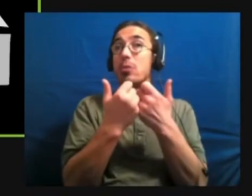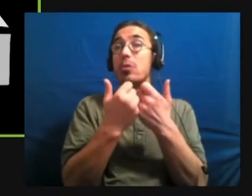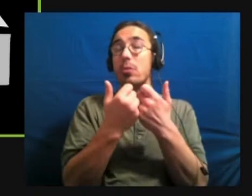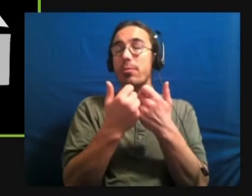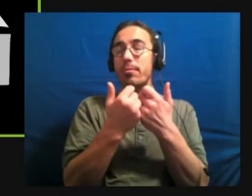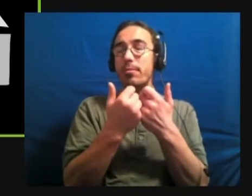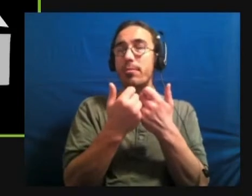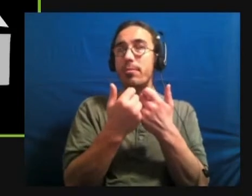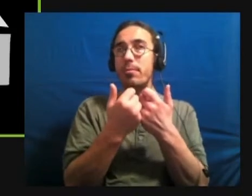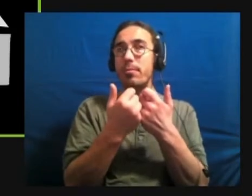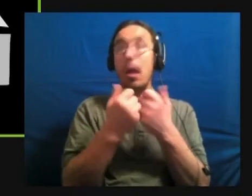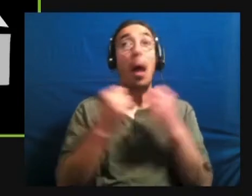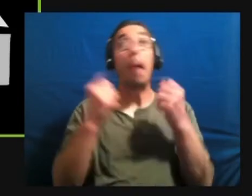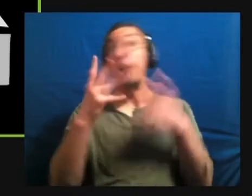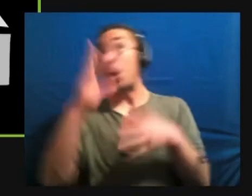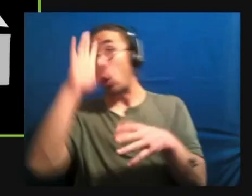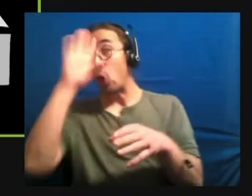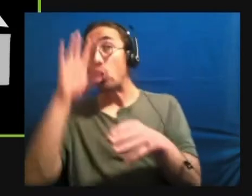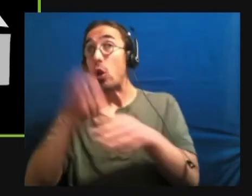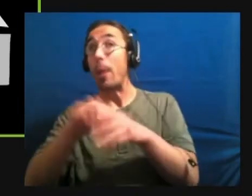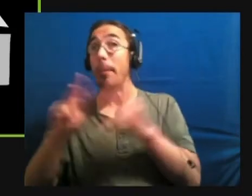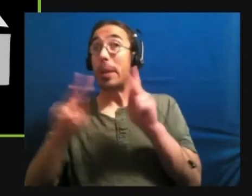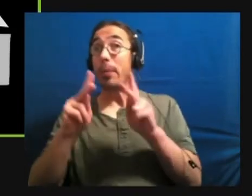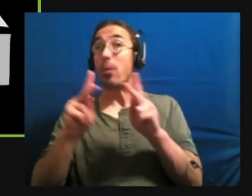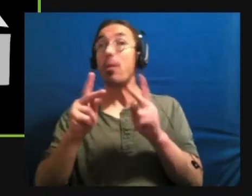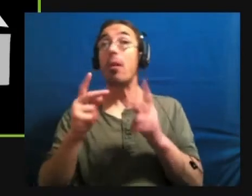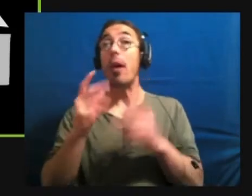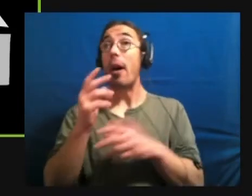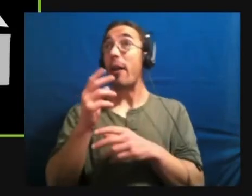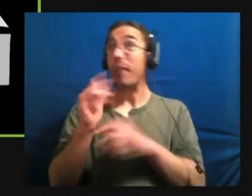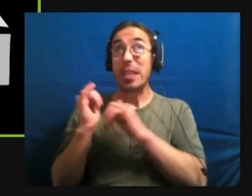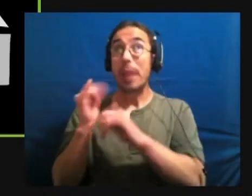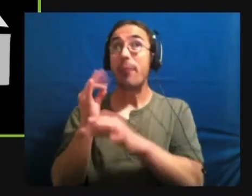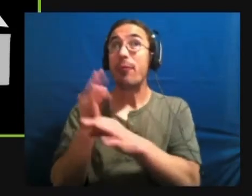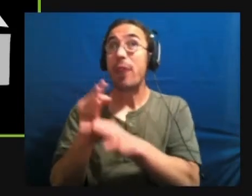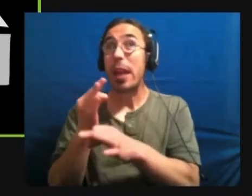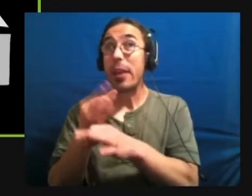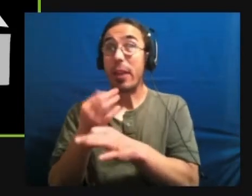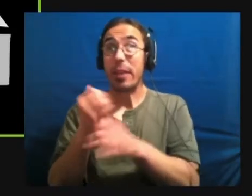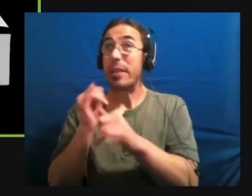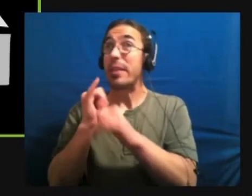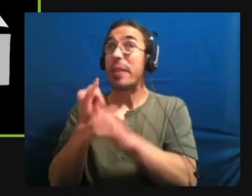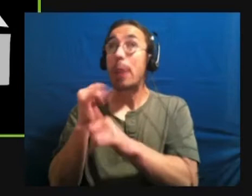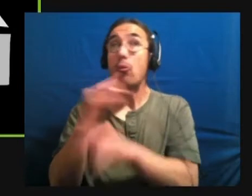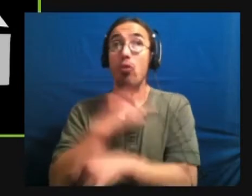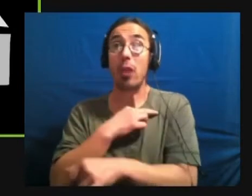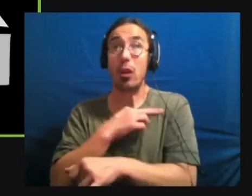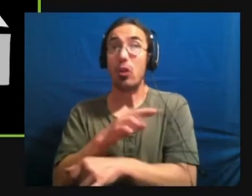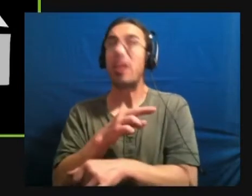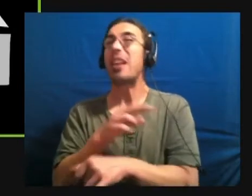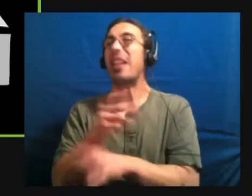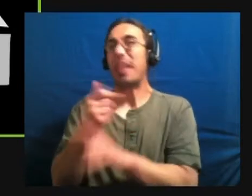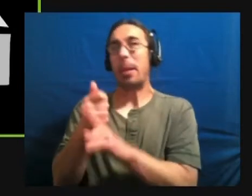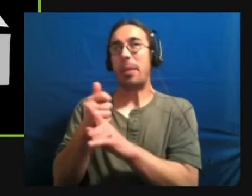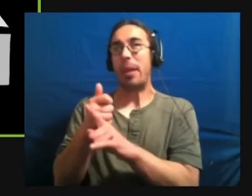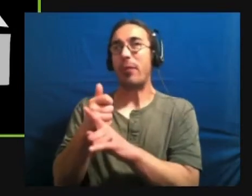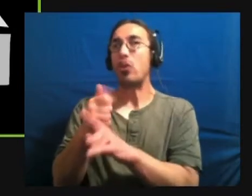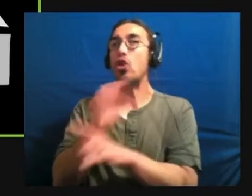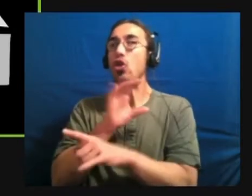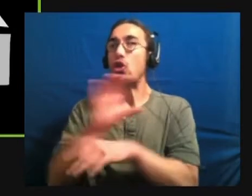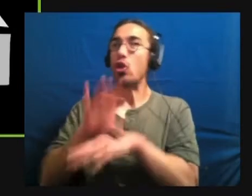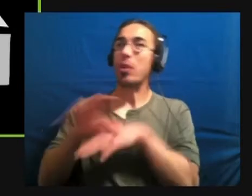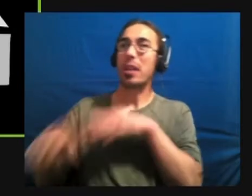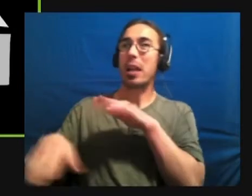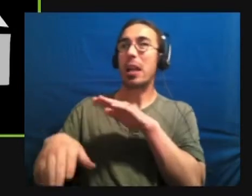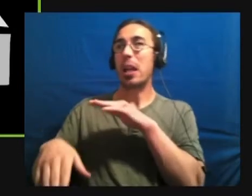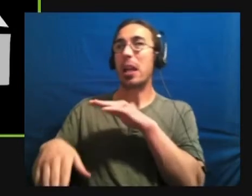lot of autistic people of faith who belong to a religion who have been kicked out of their